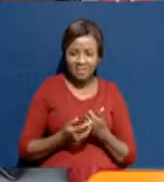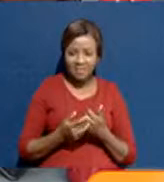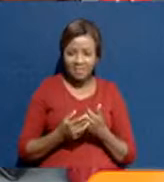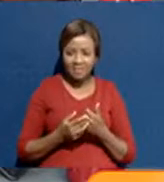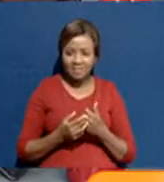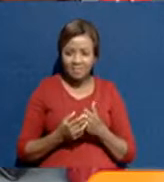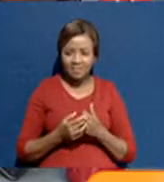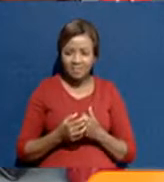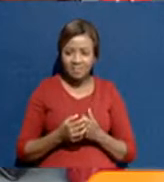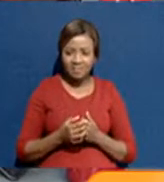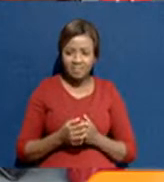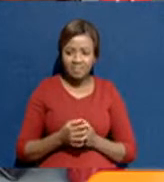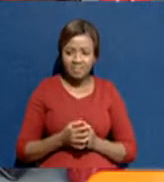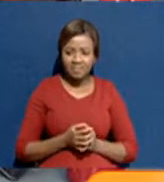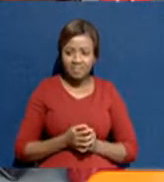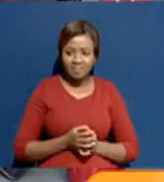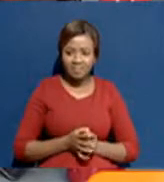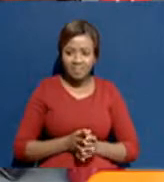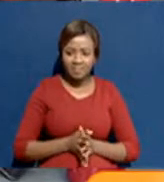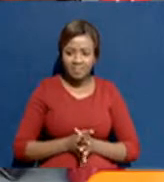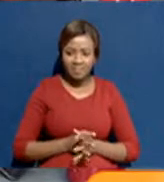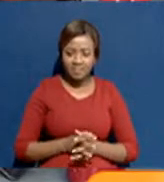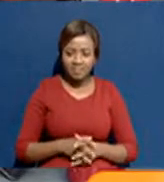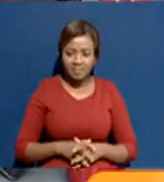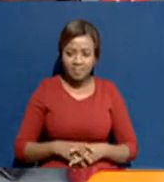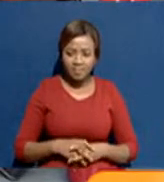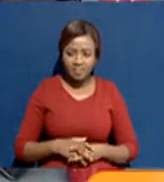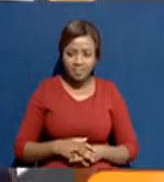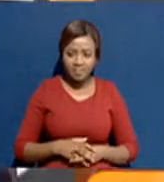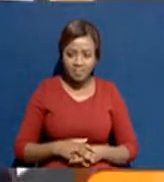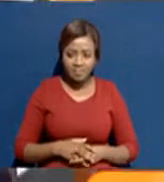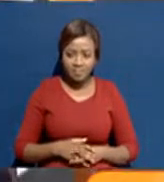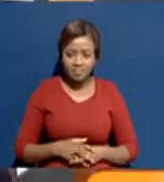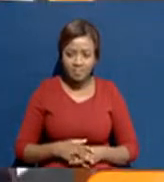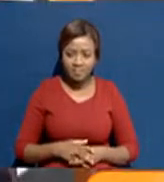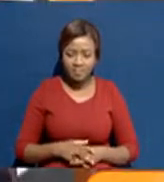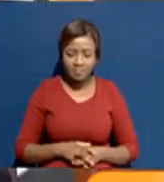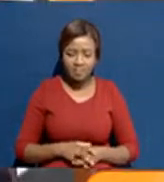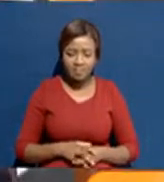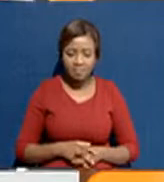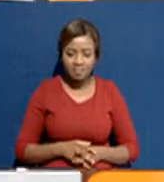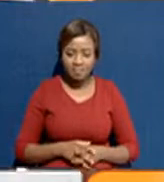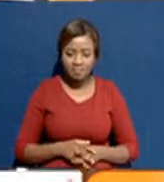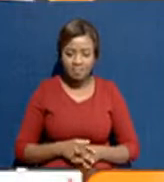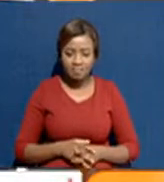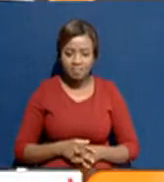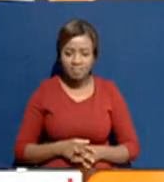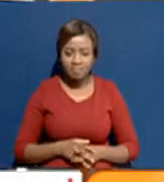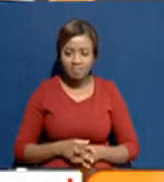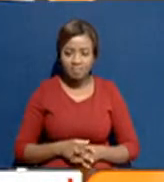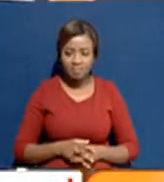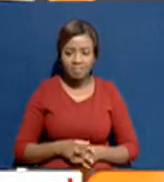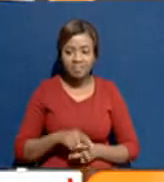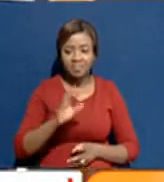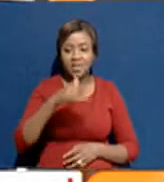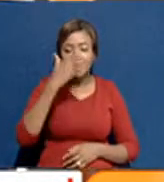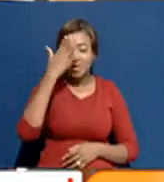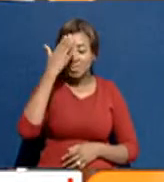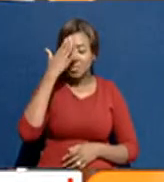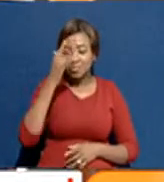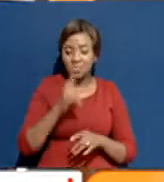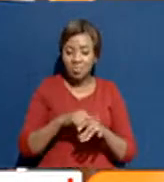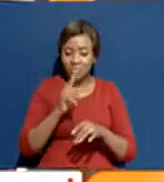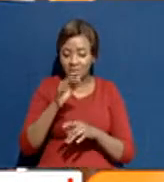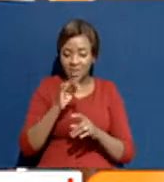There's a chapter called "Everybody's Punching Bag." Yes, yes, I see that. And you see, once we declared the election and the result